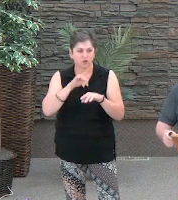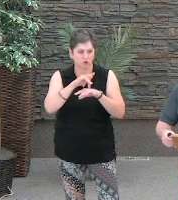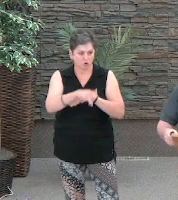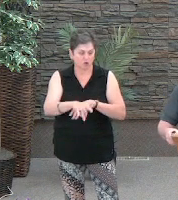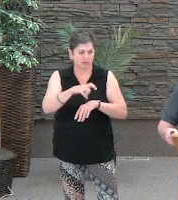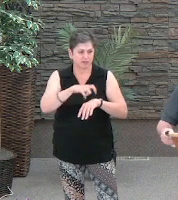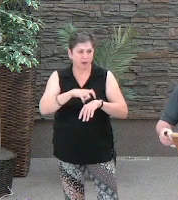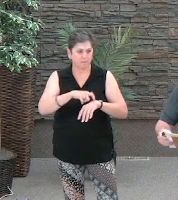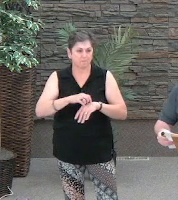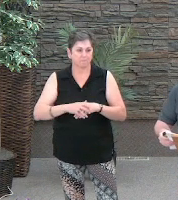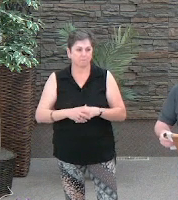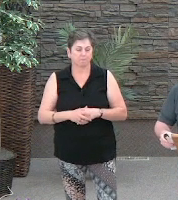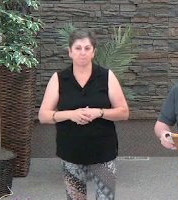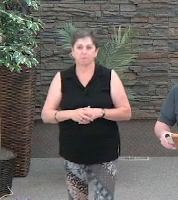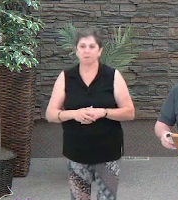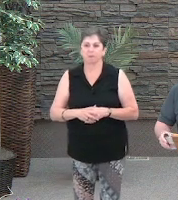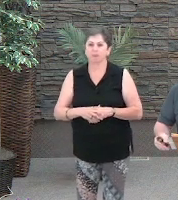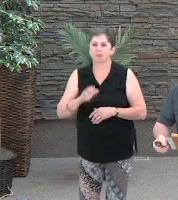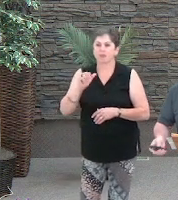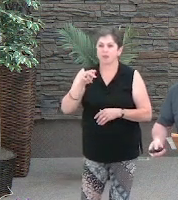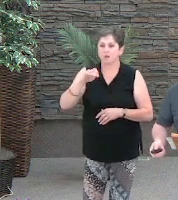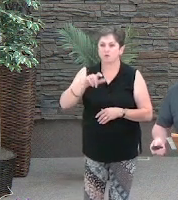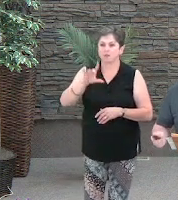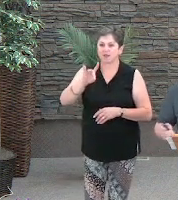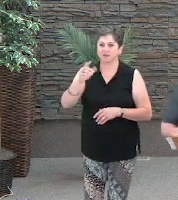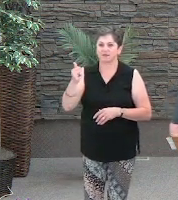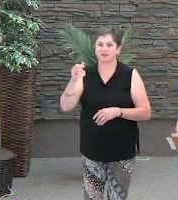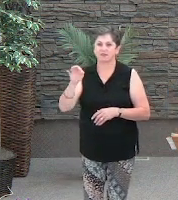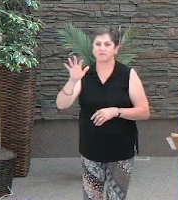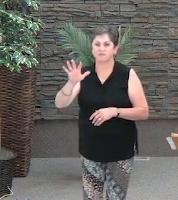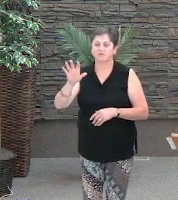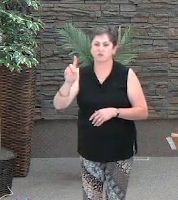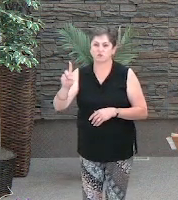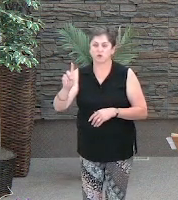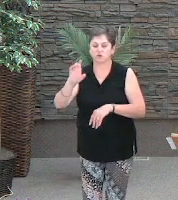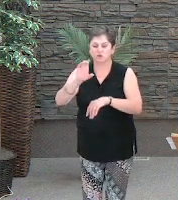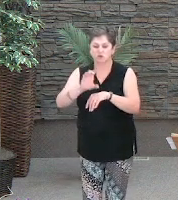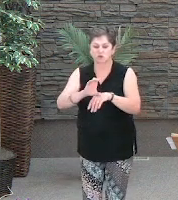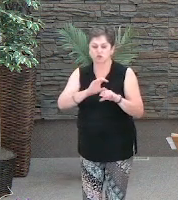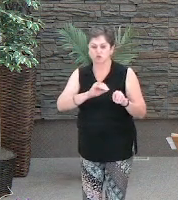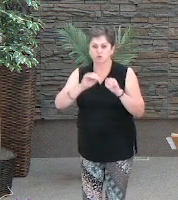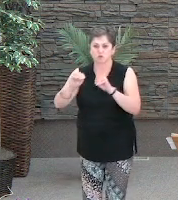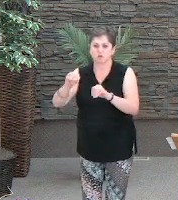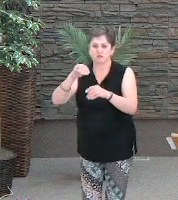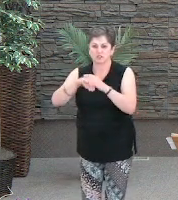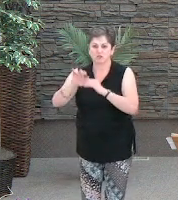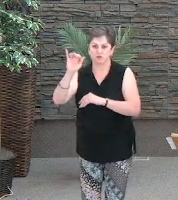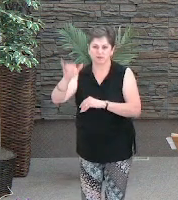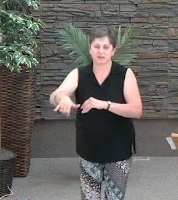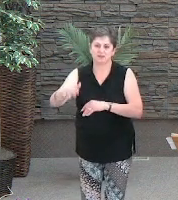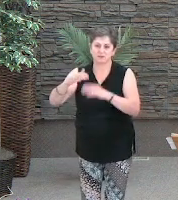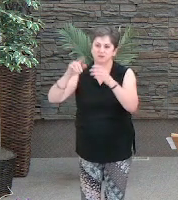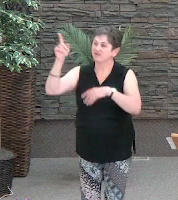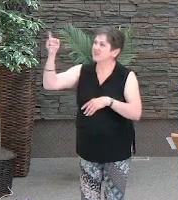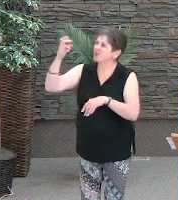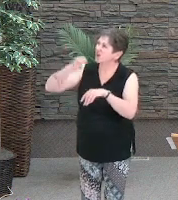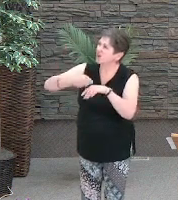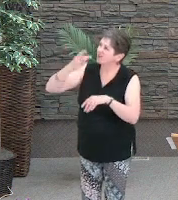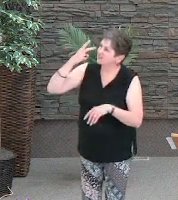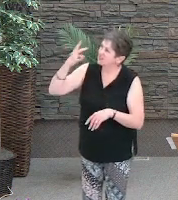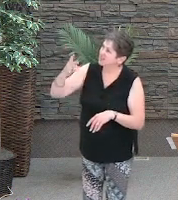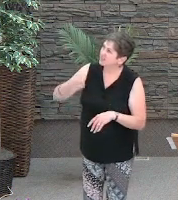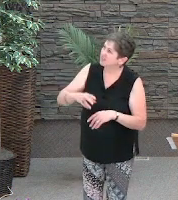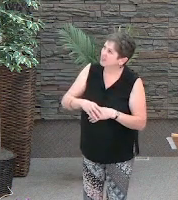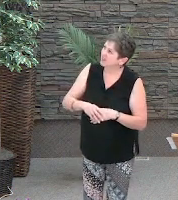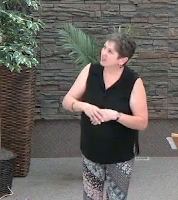period, on April the 8th of 1951, the church moves into this building. That's hard to see, so I gave